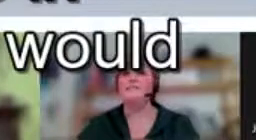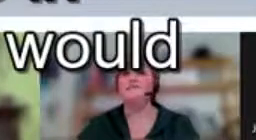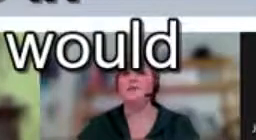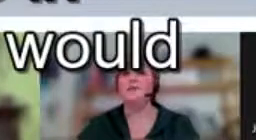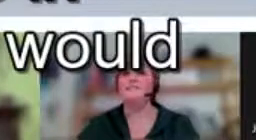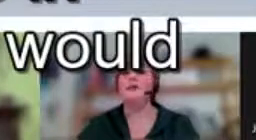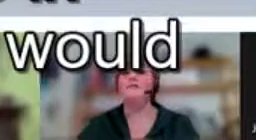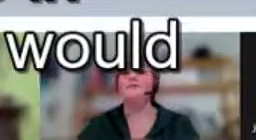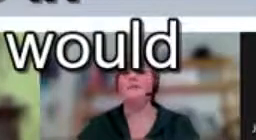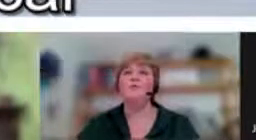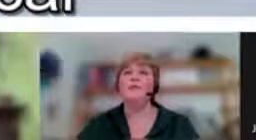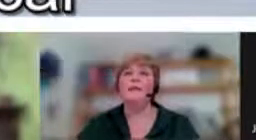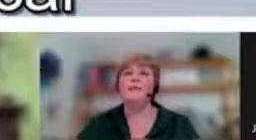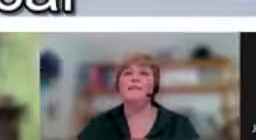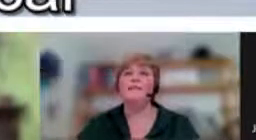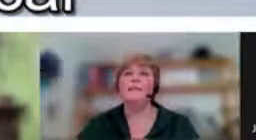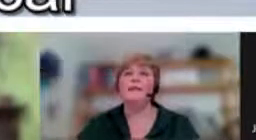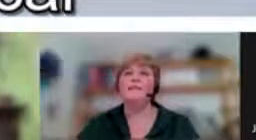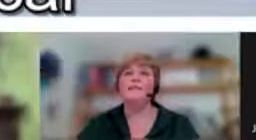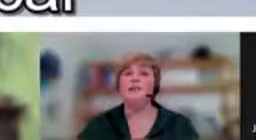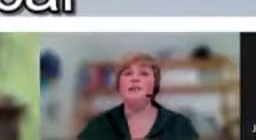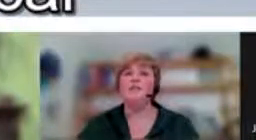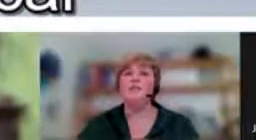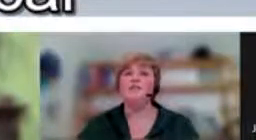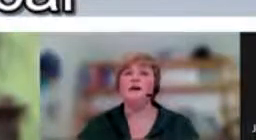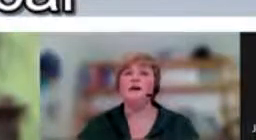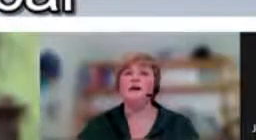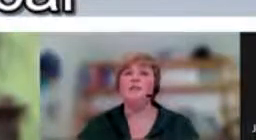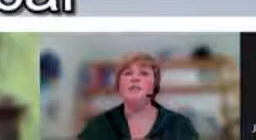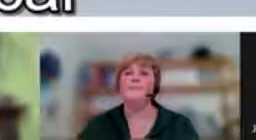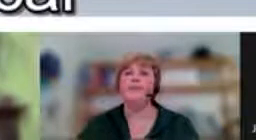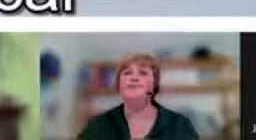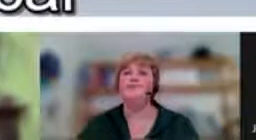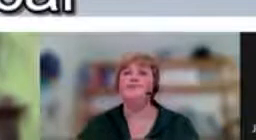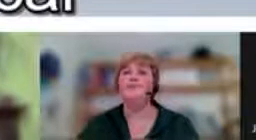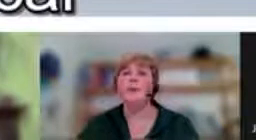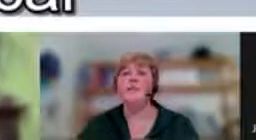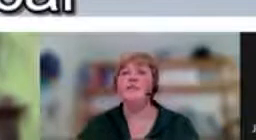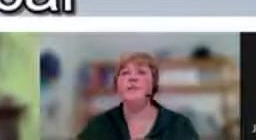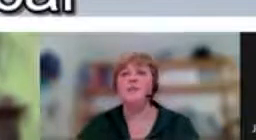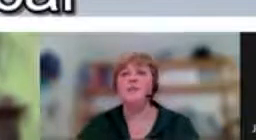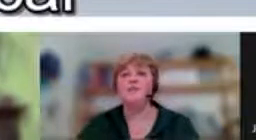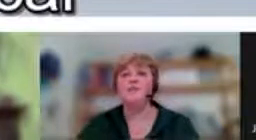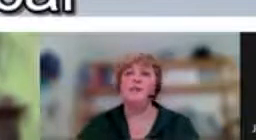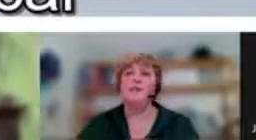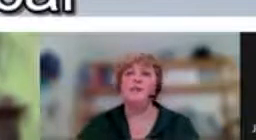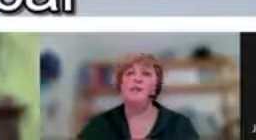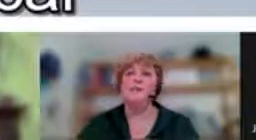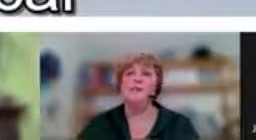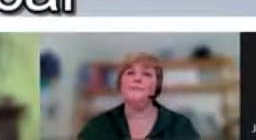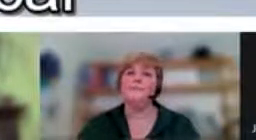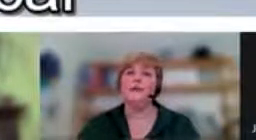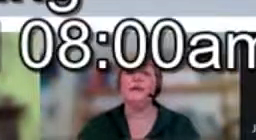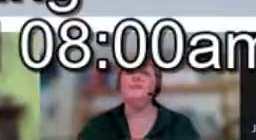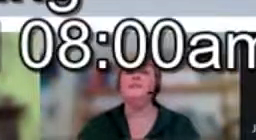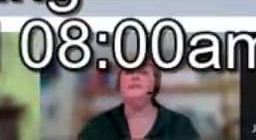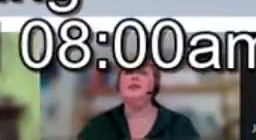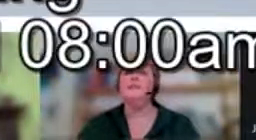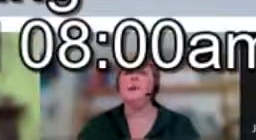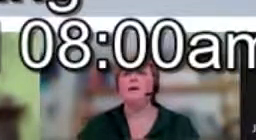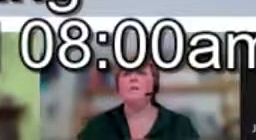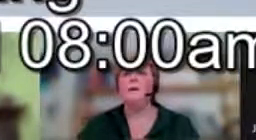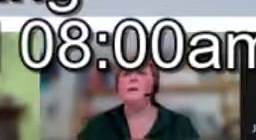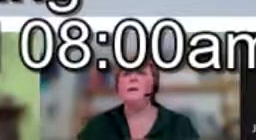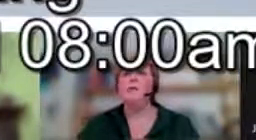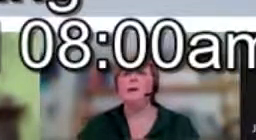550,000 additional jobs would fall within a 60-minute journey time by car. This is a 22% increase. These